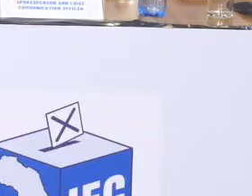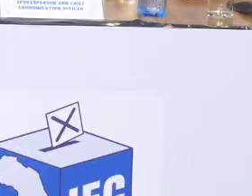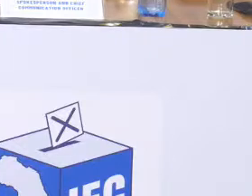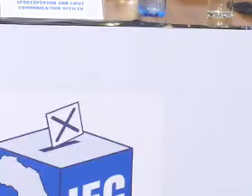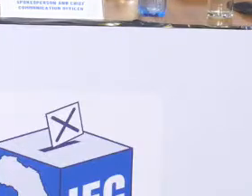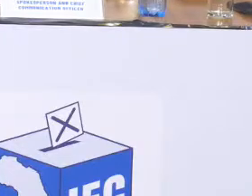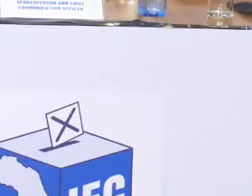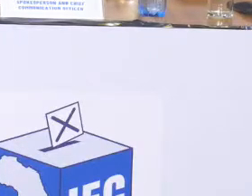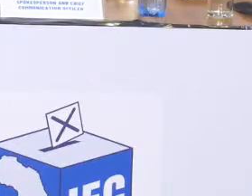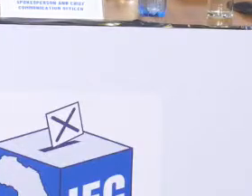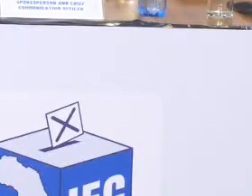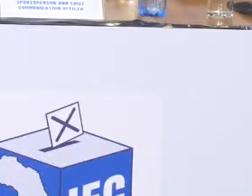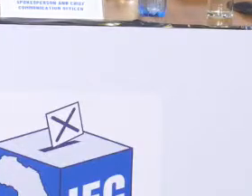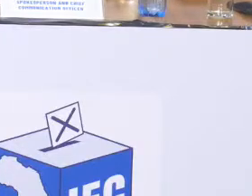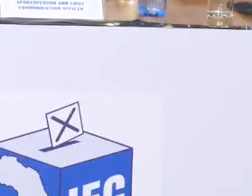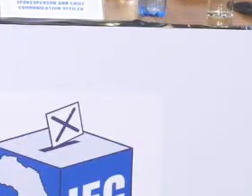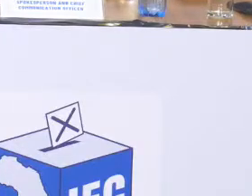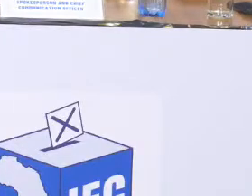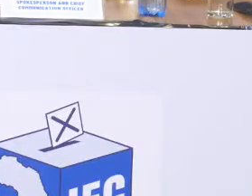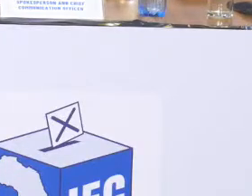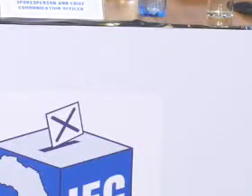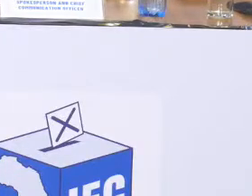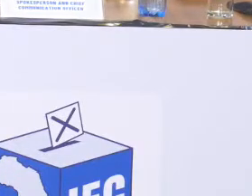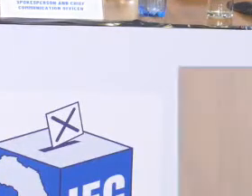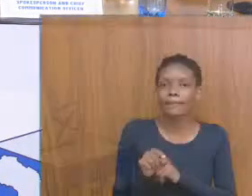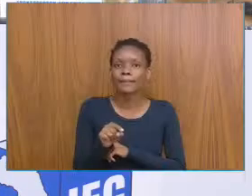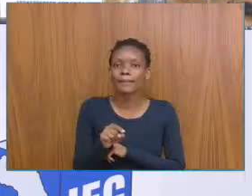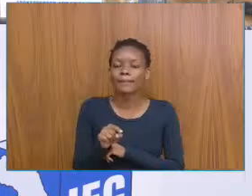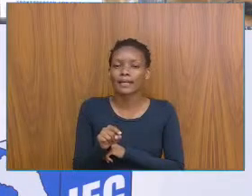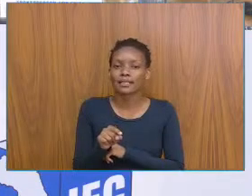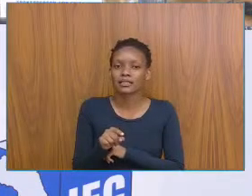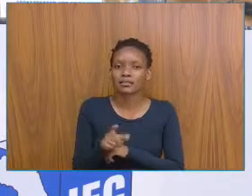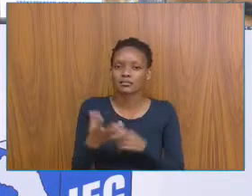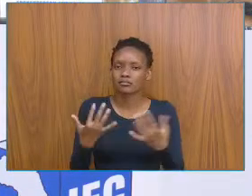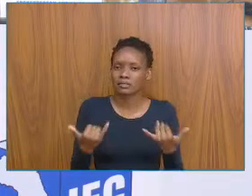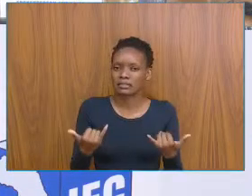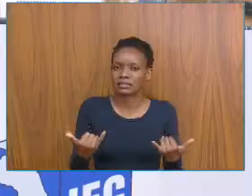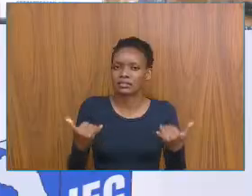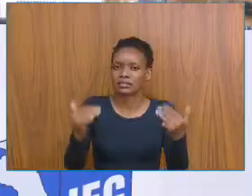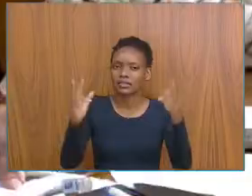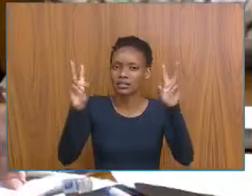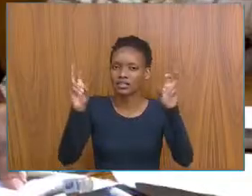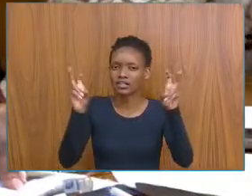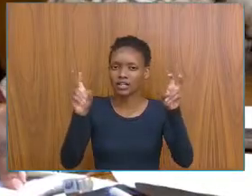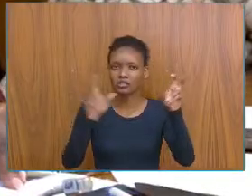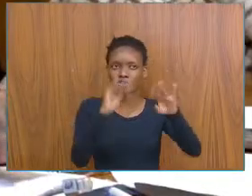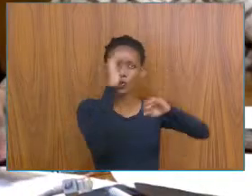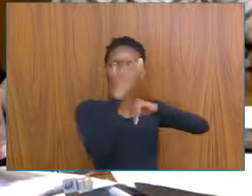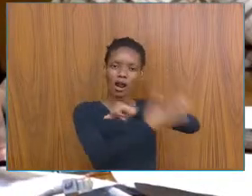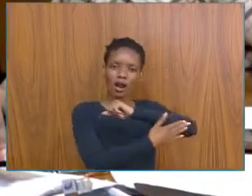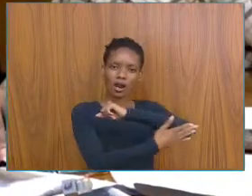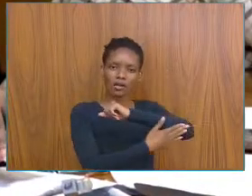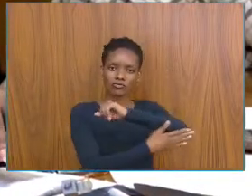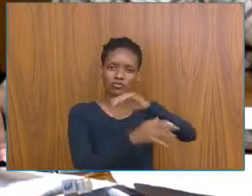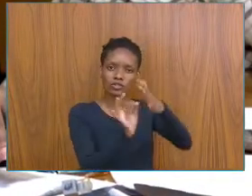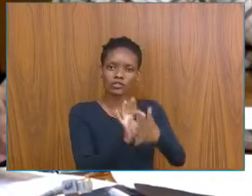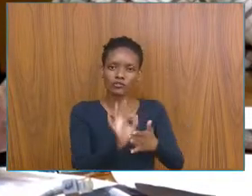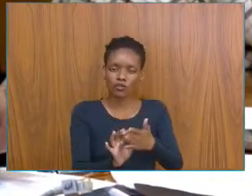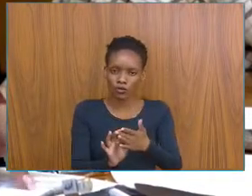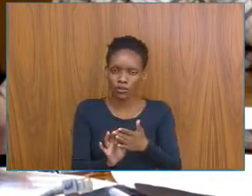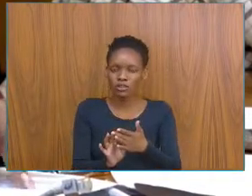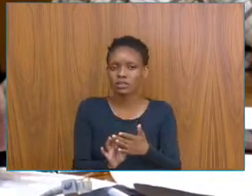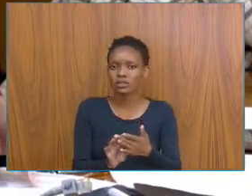to the especially the issue in Perth and Canberra, with those voters that are voting outside of the country.